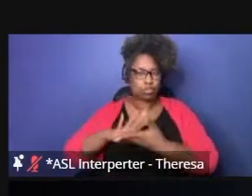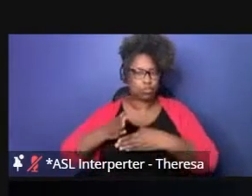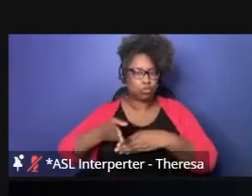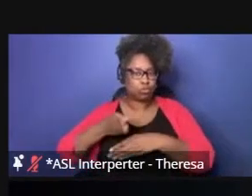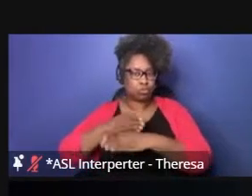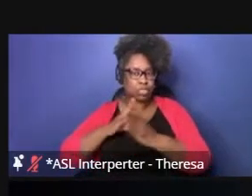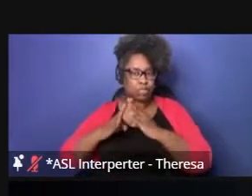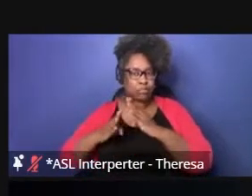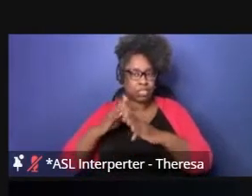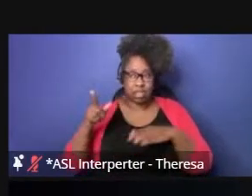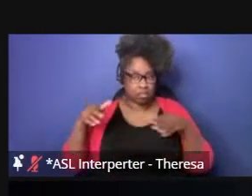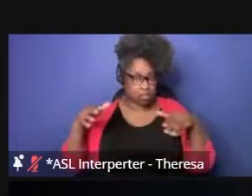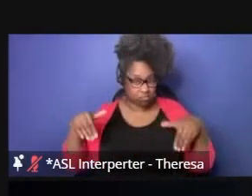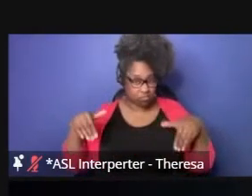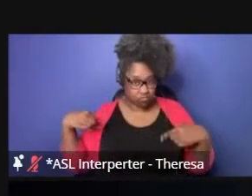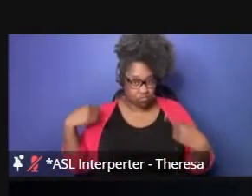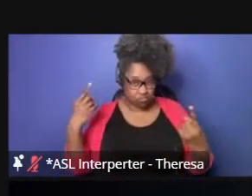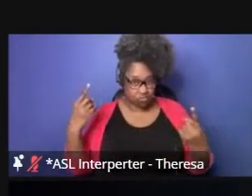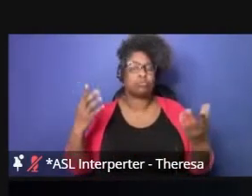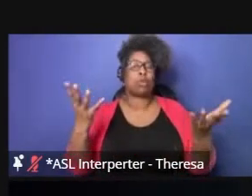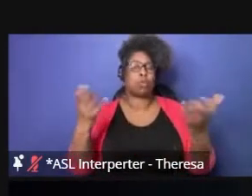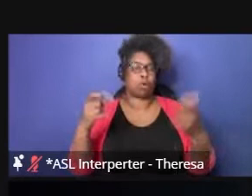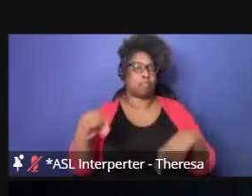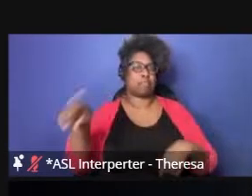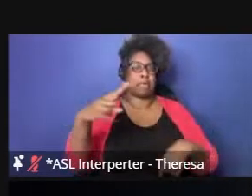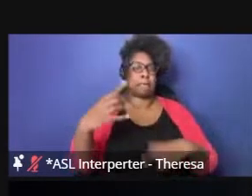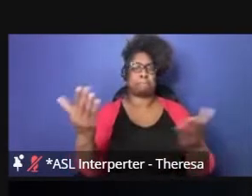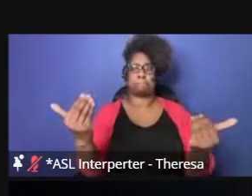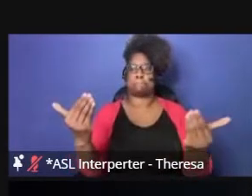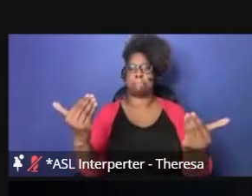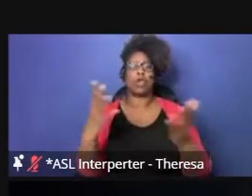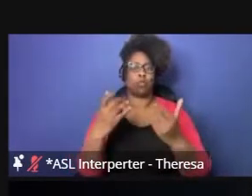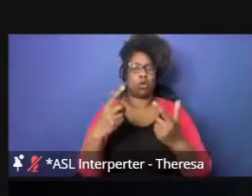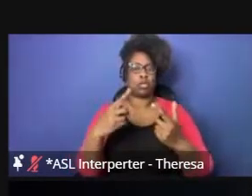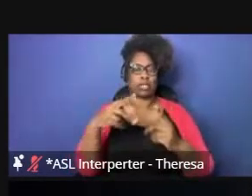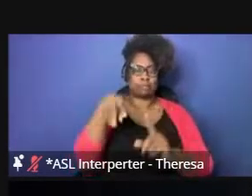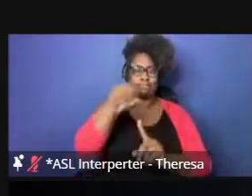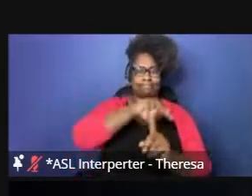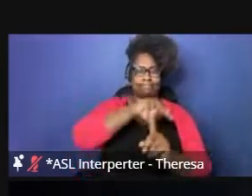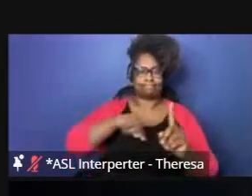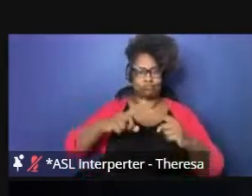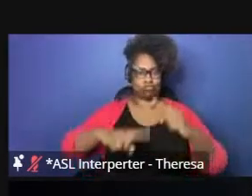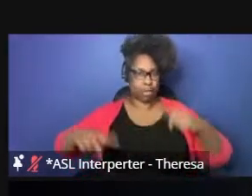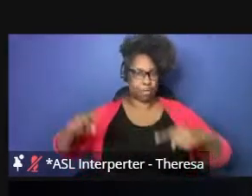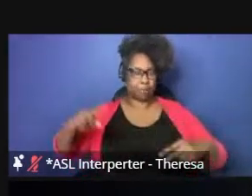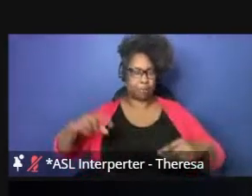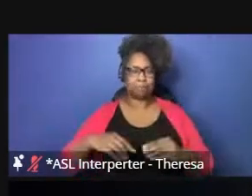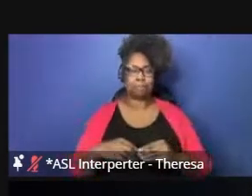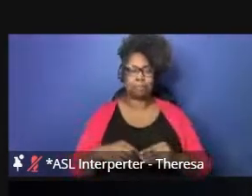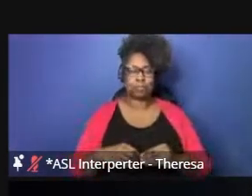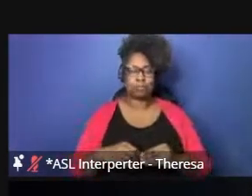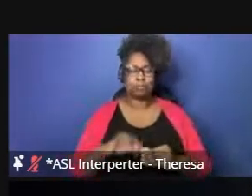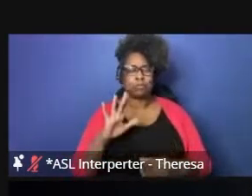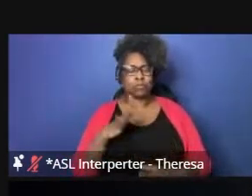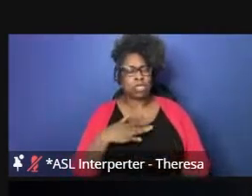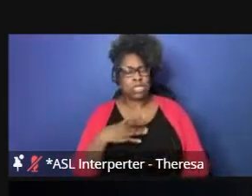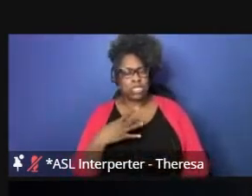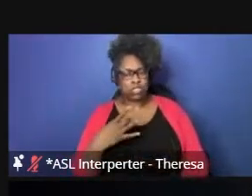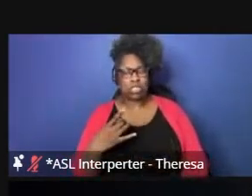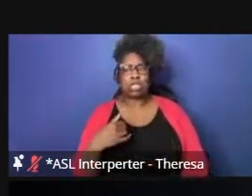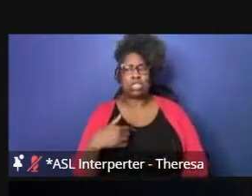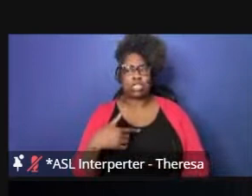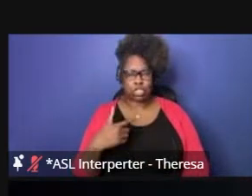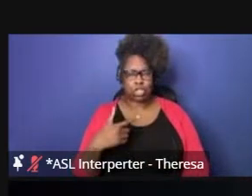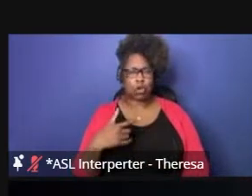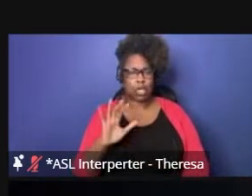to be on this work with us, because we do want a variety of viewpoints. One thing that was interesting as we started to form the